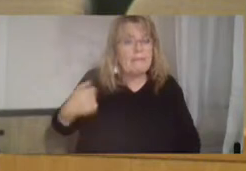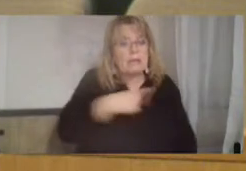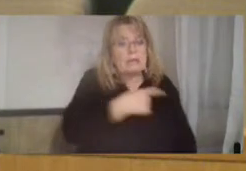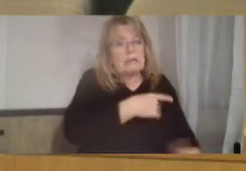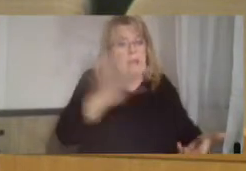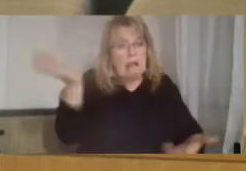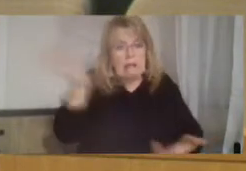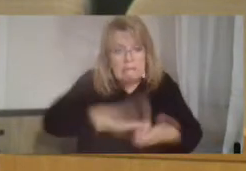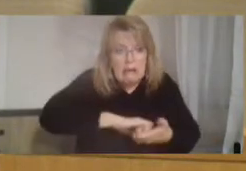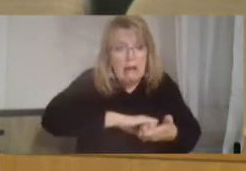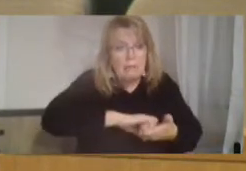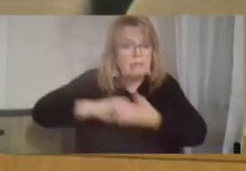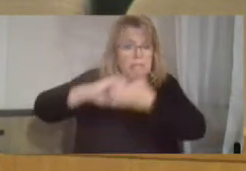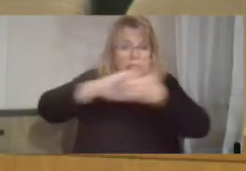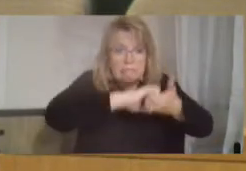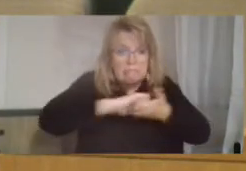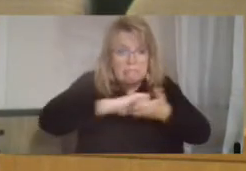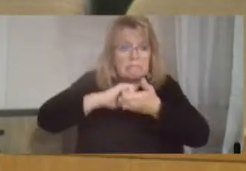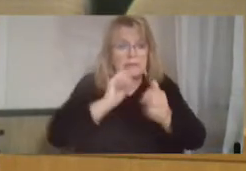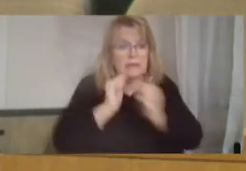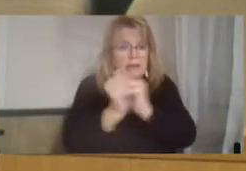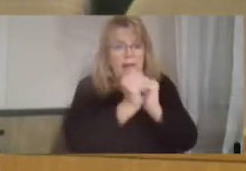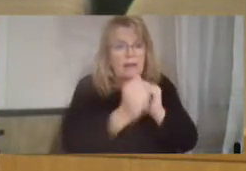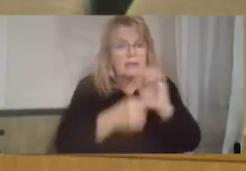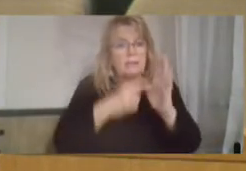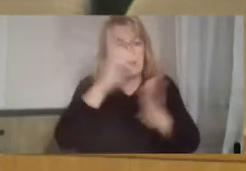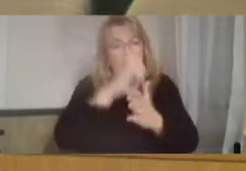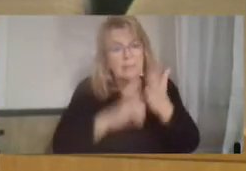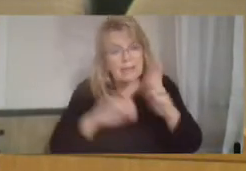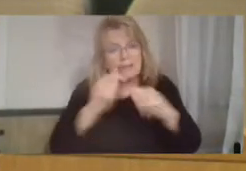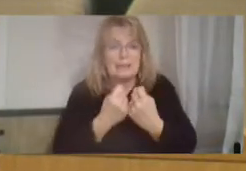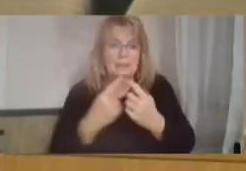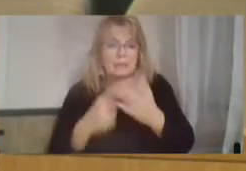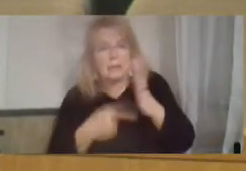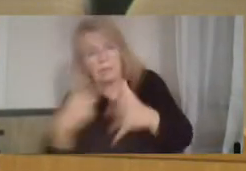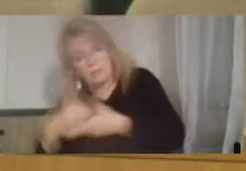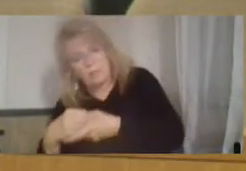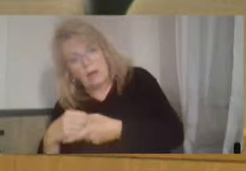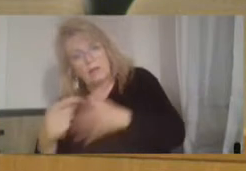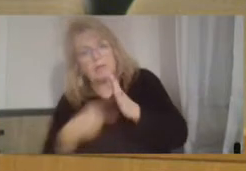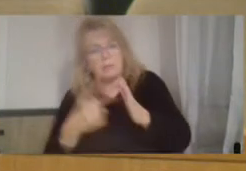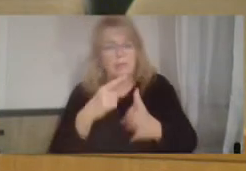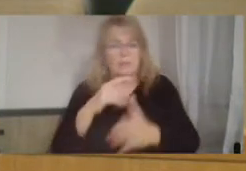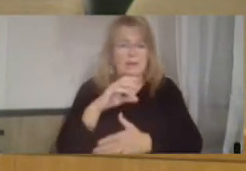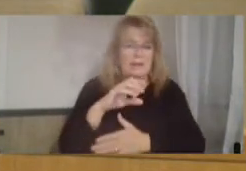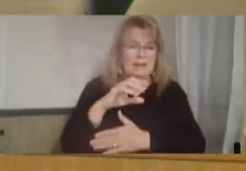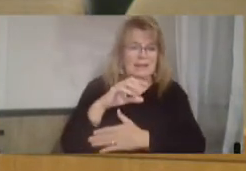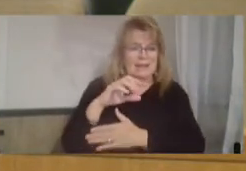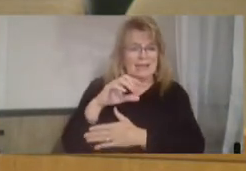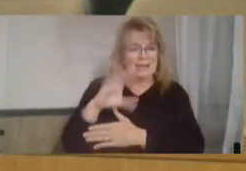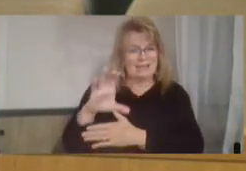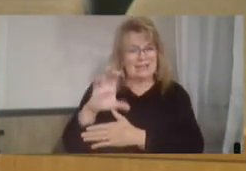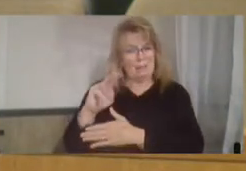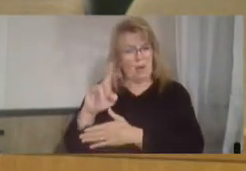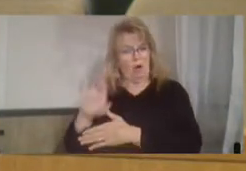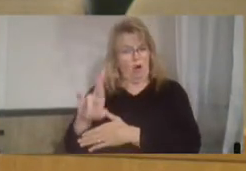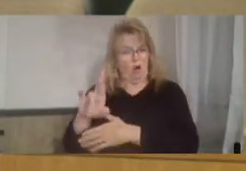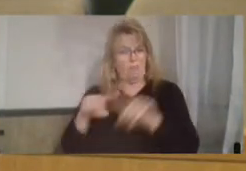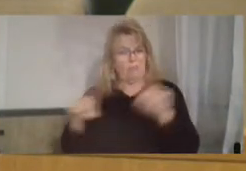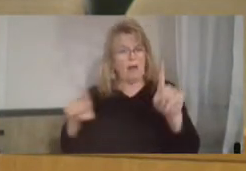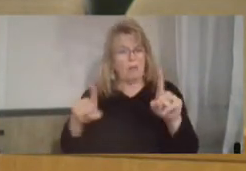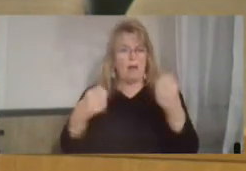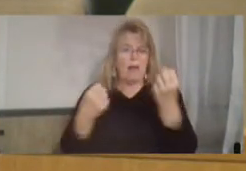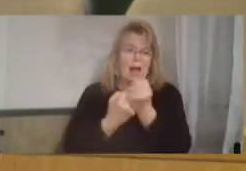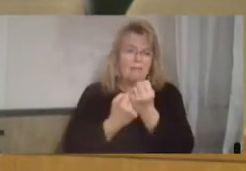and working together. Sometimes we're in there on design team, sometimes we're not, sometimes it's just the CMAR. It varies, but we do advocate to get in